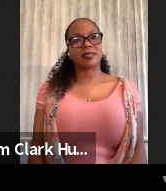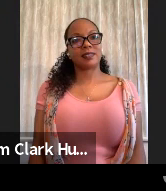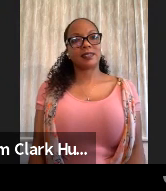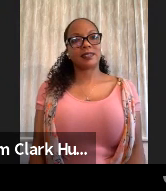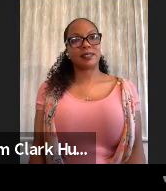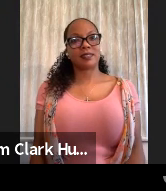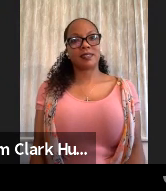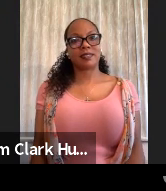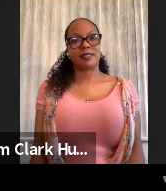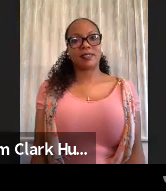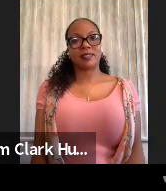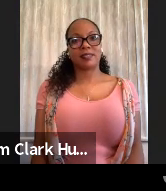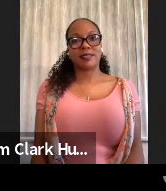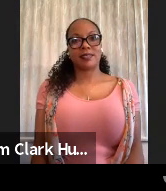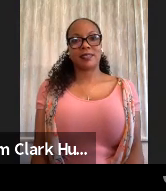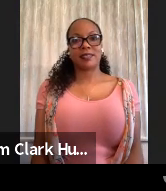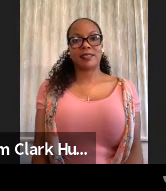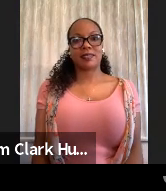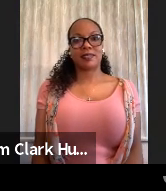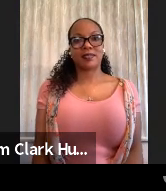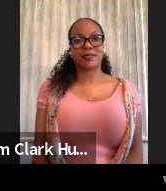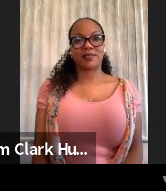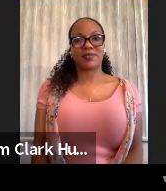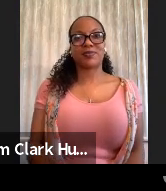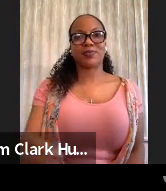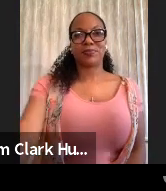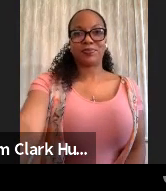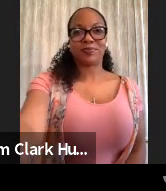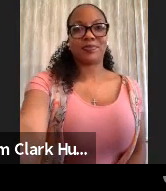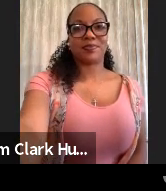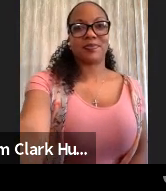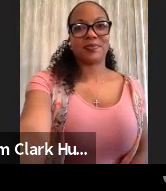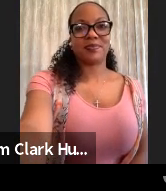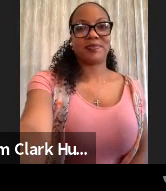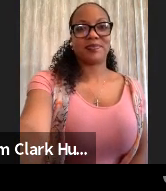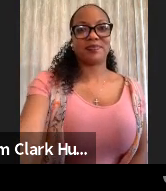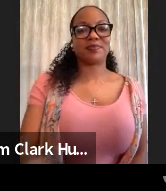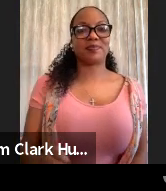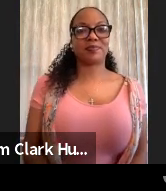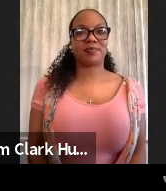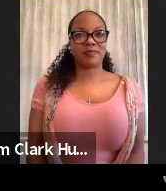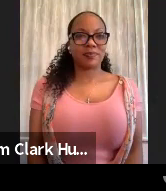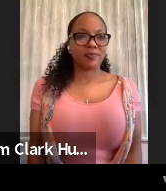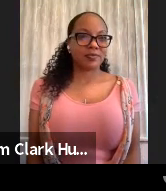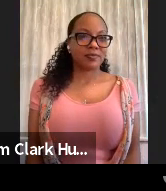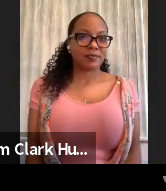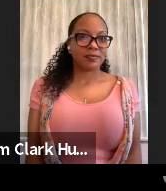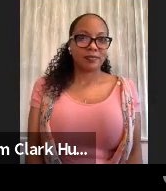10th may have on the amendment. Mr. President, I move that we